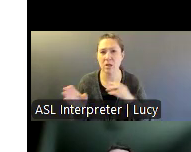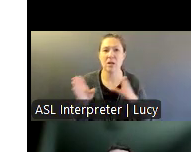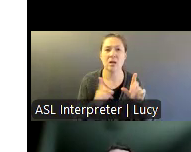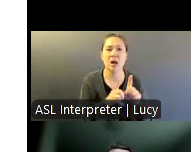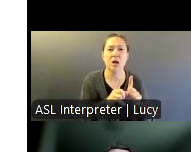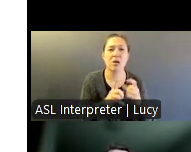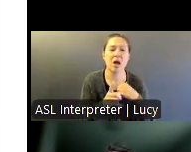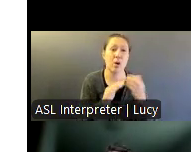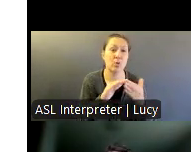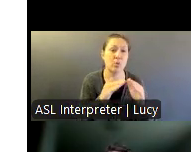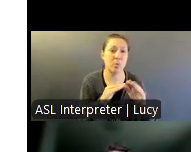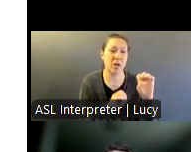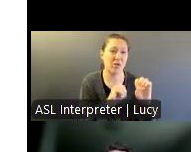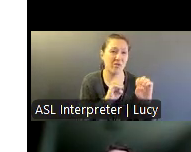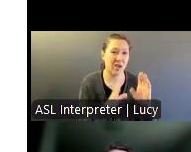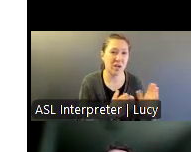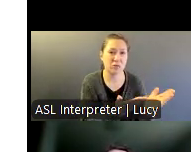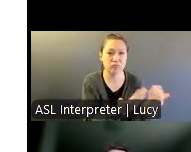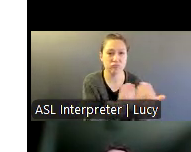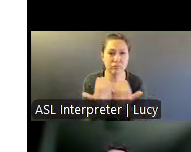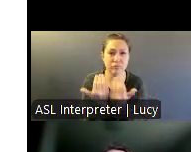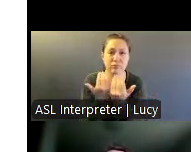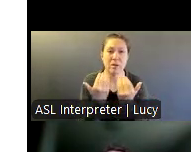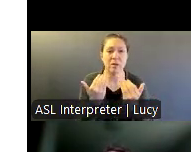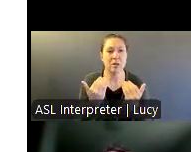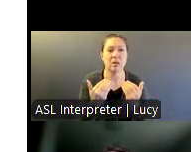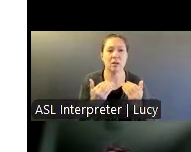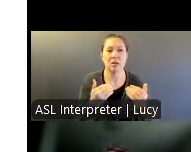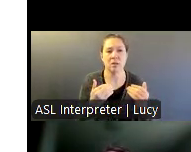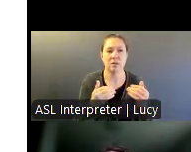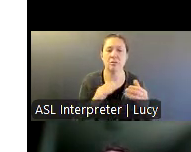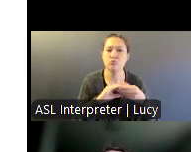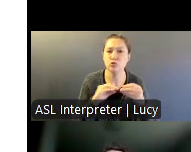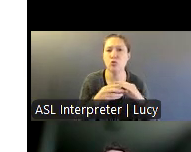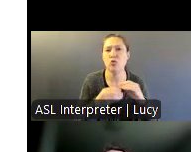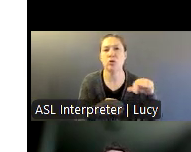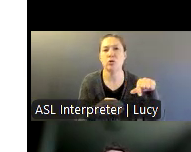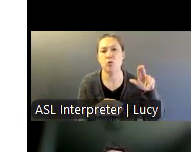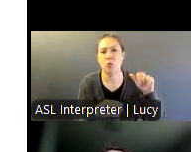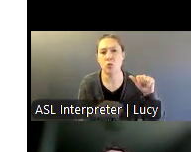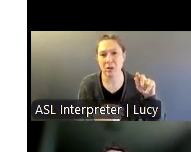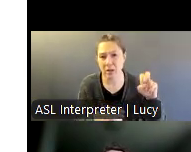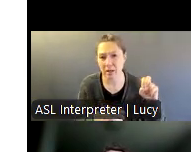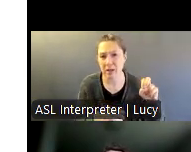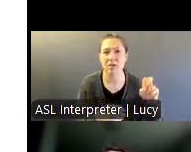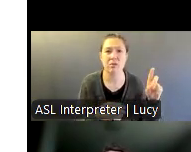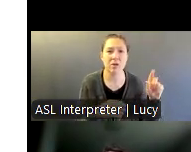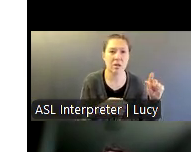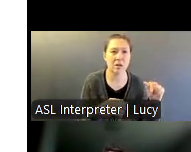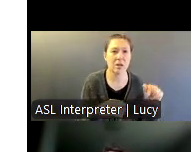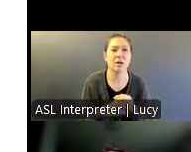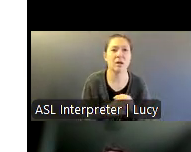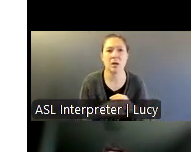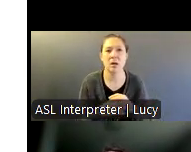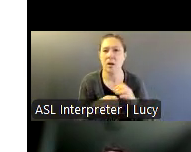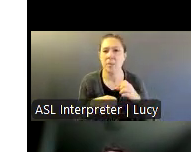to collect qualitative data. We have an equity focus and collect data along the